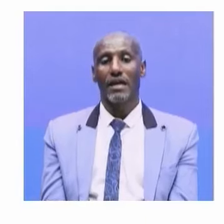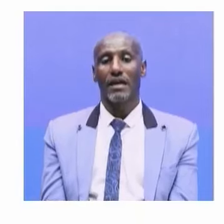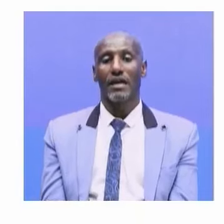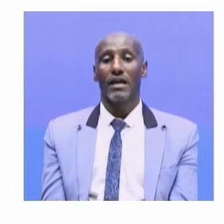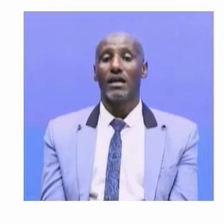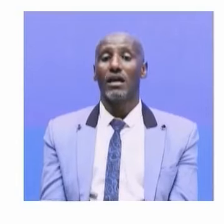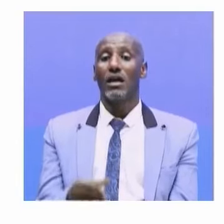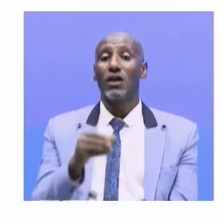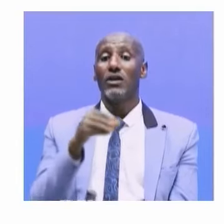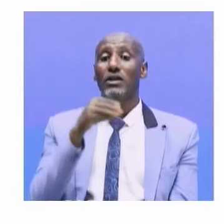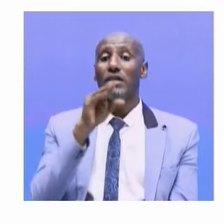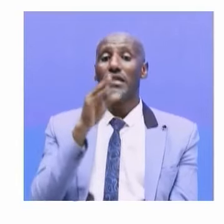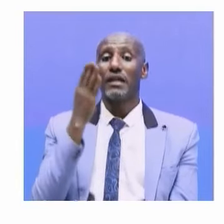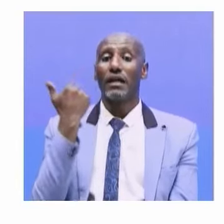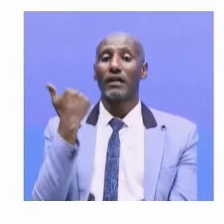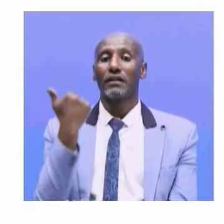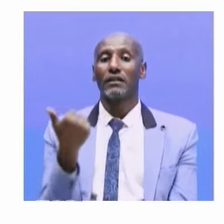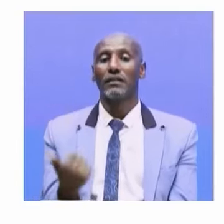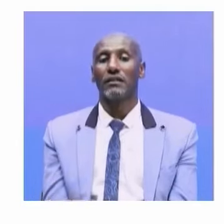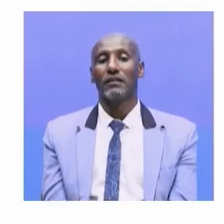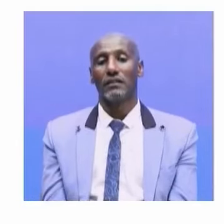drank